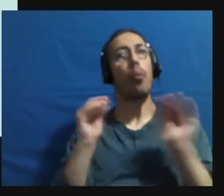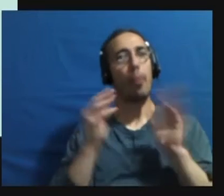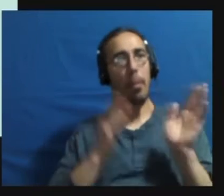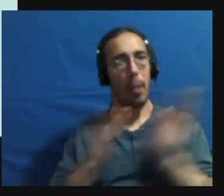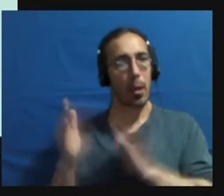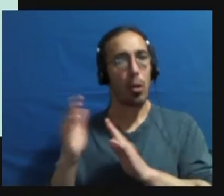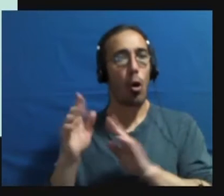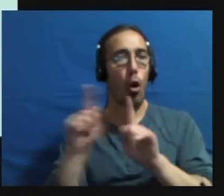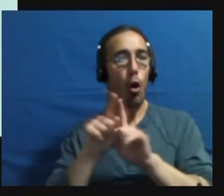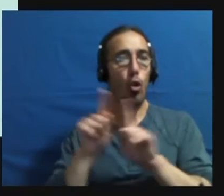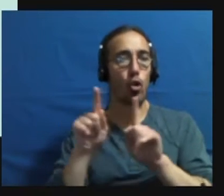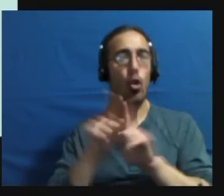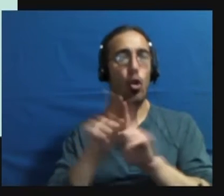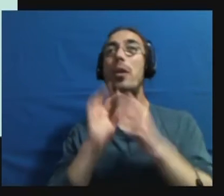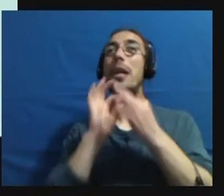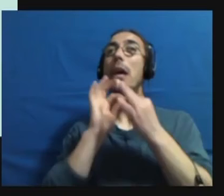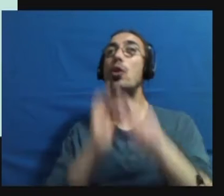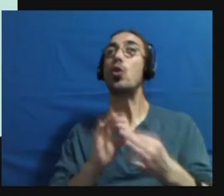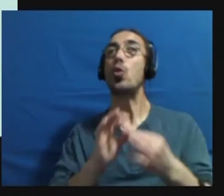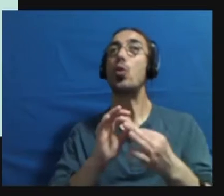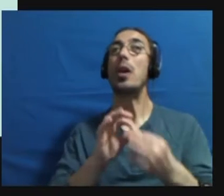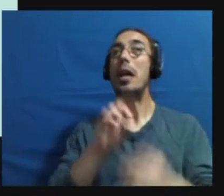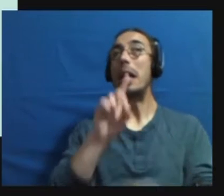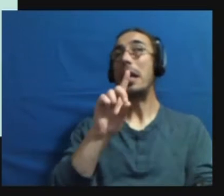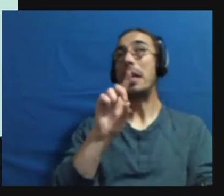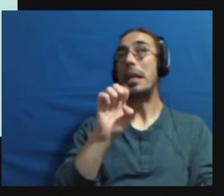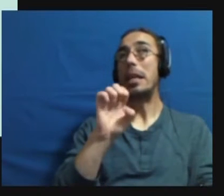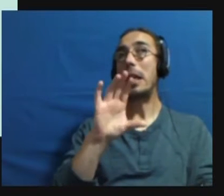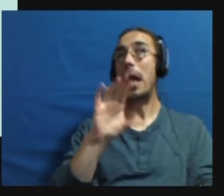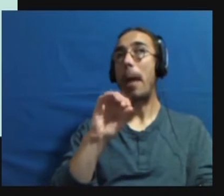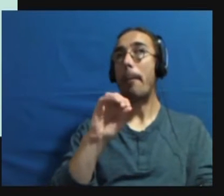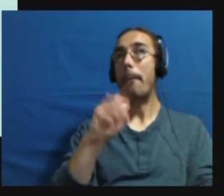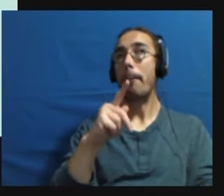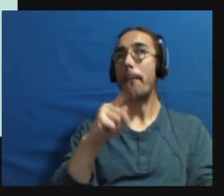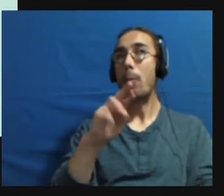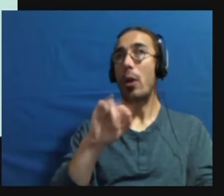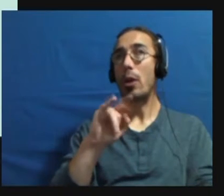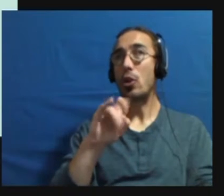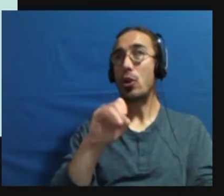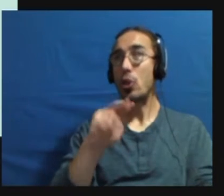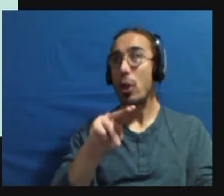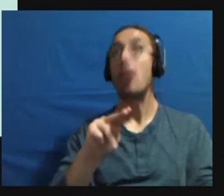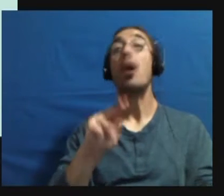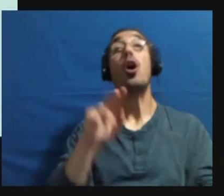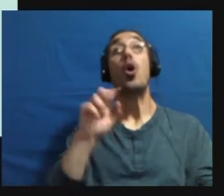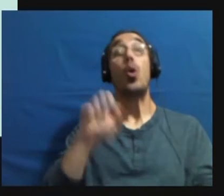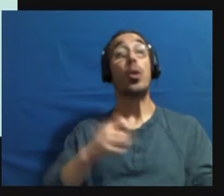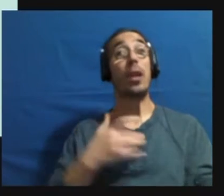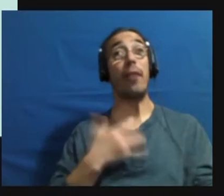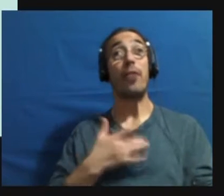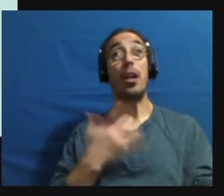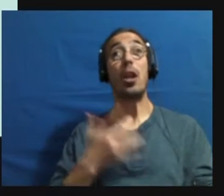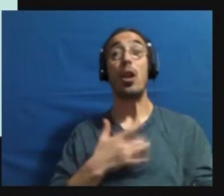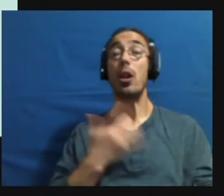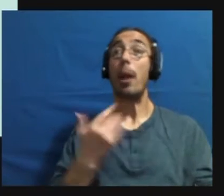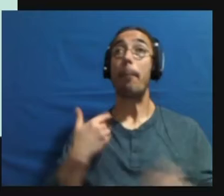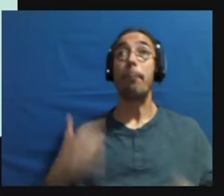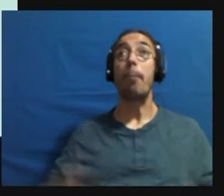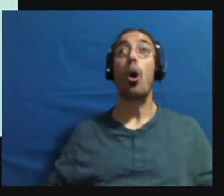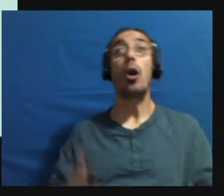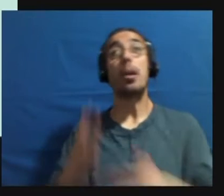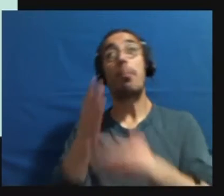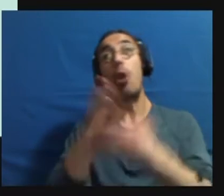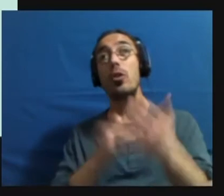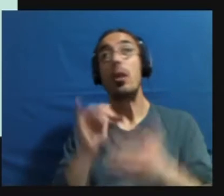compression. So whenever we feel our body parts, we can feel like this sense of like bodiness,